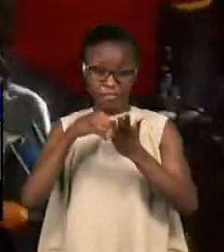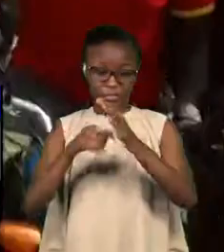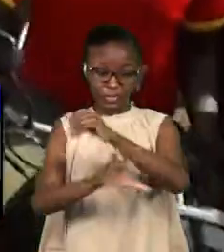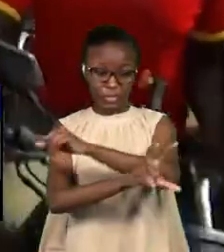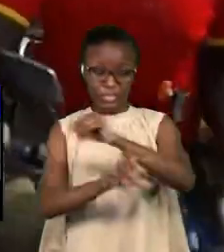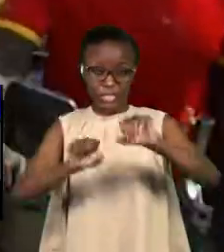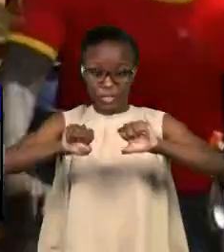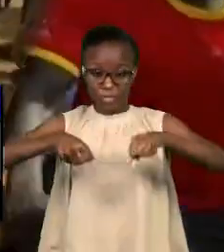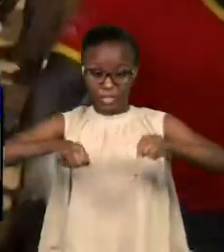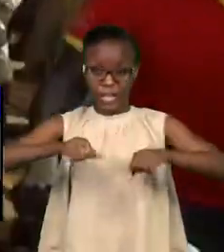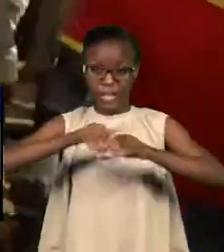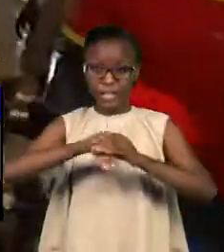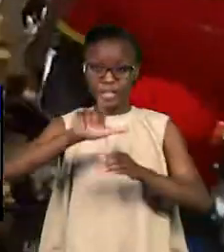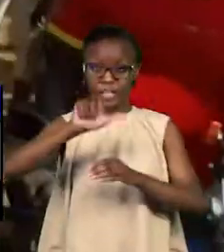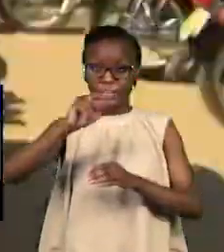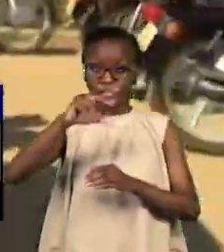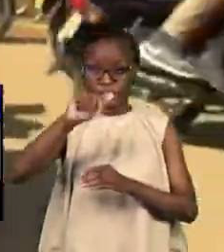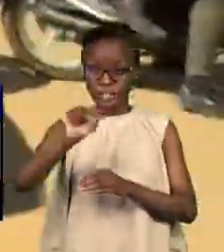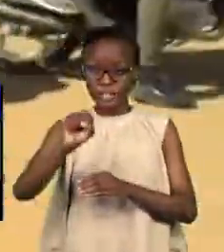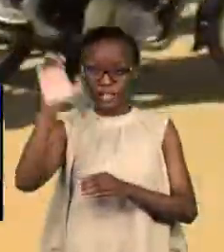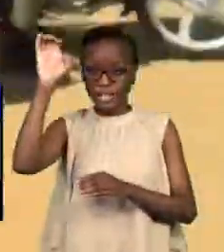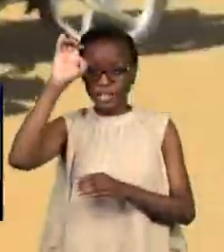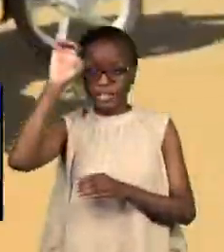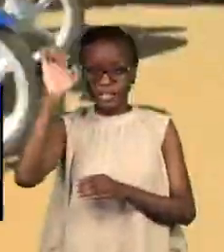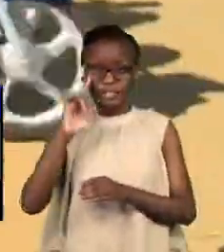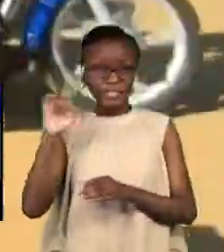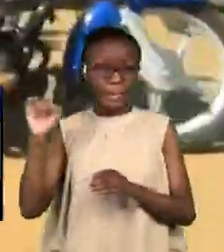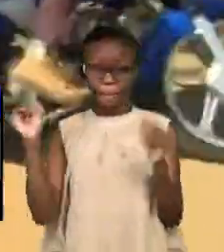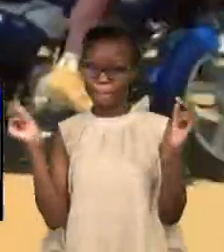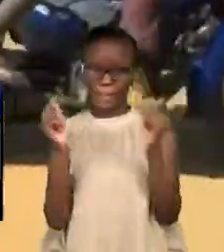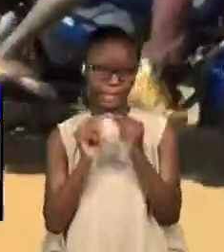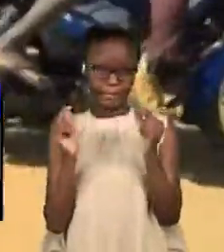in Langus, Eldoret. He is visibly in pain.